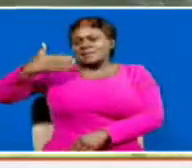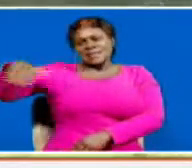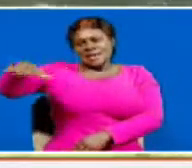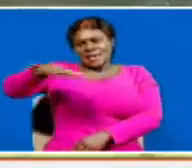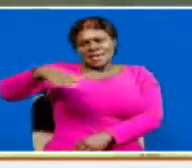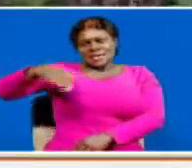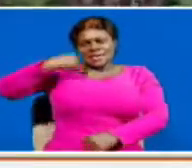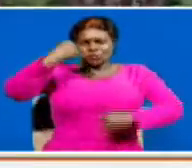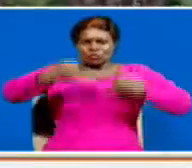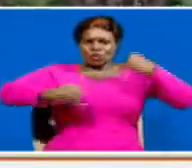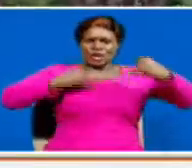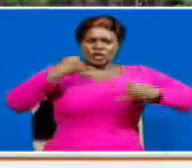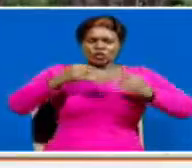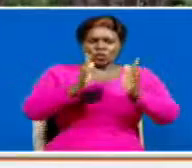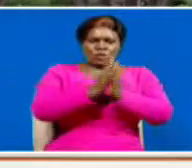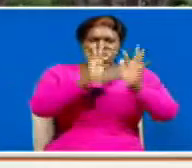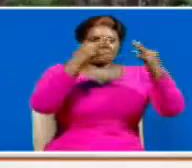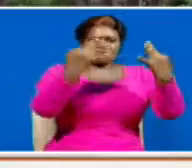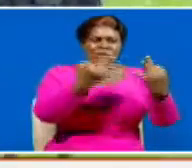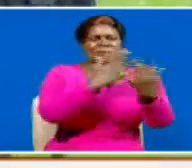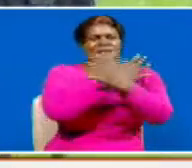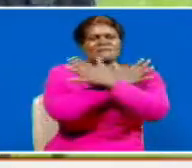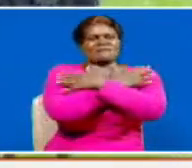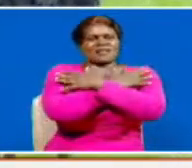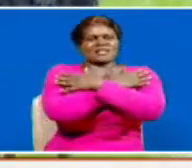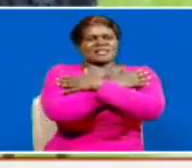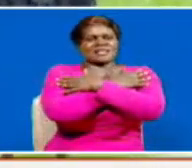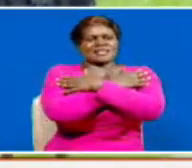getaway to unwind with family and friends.